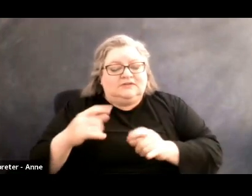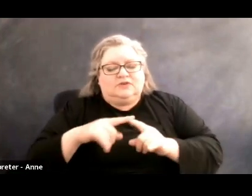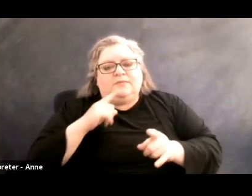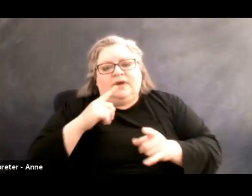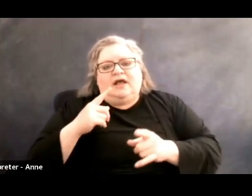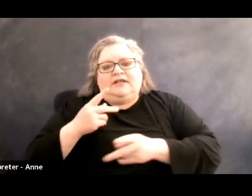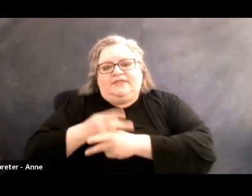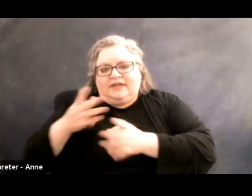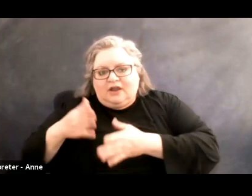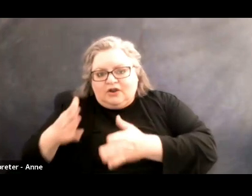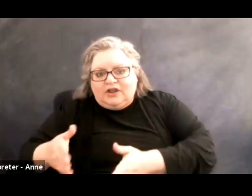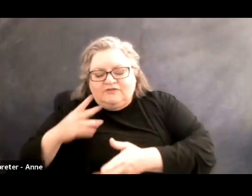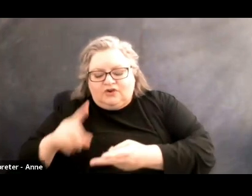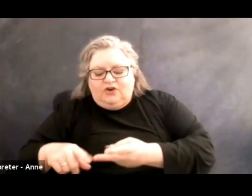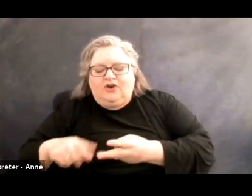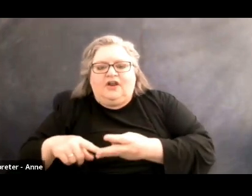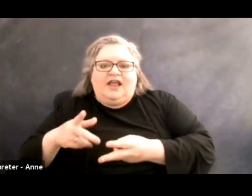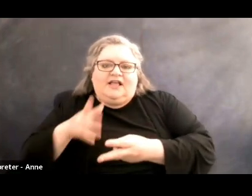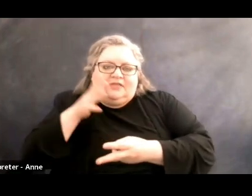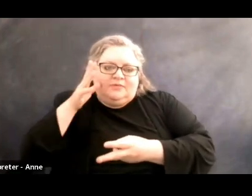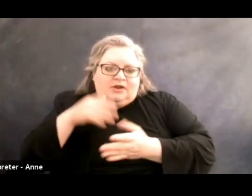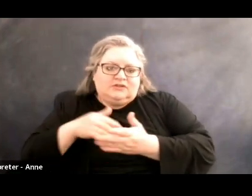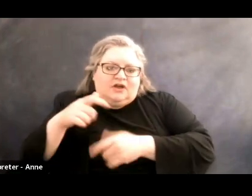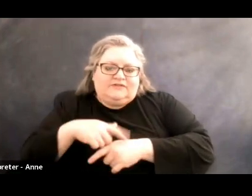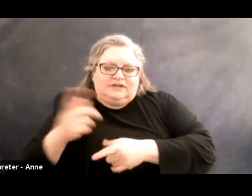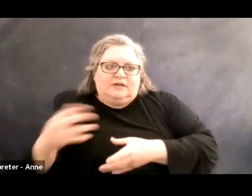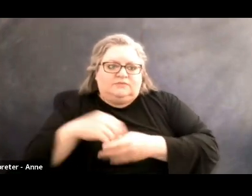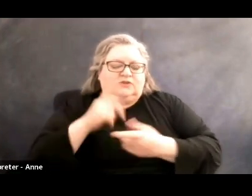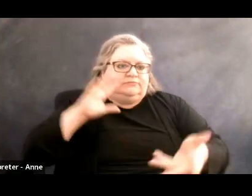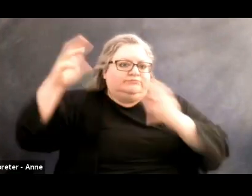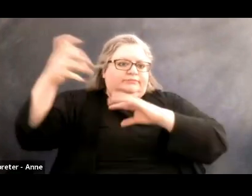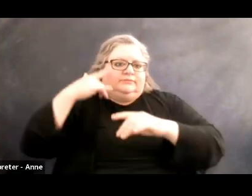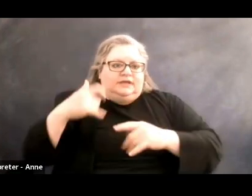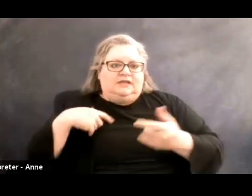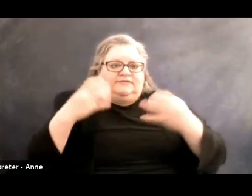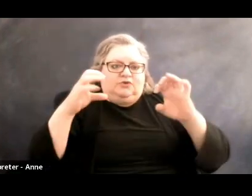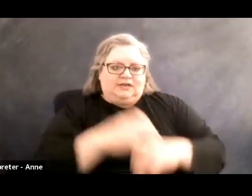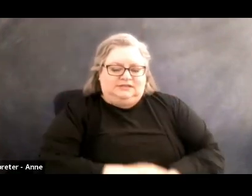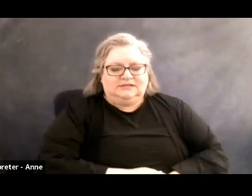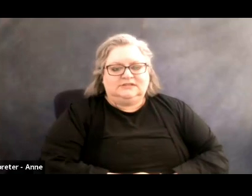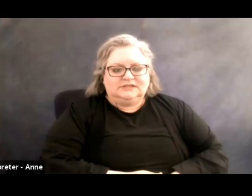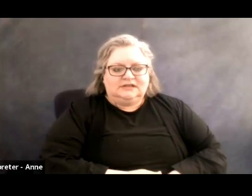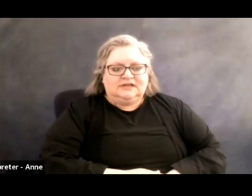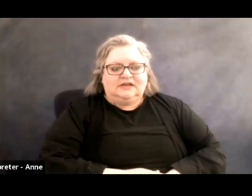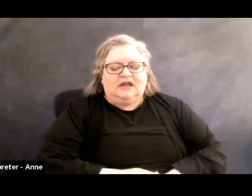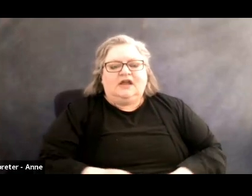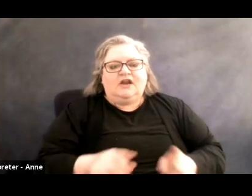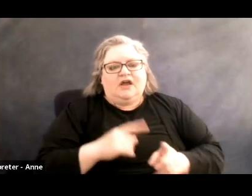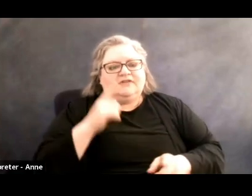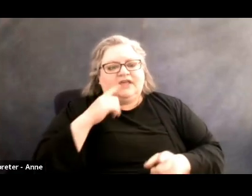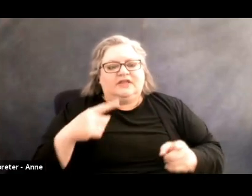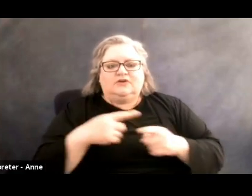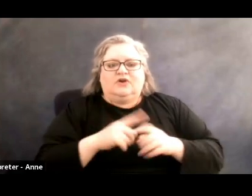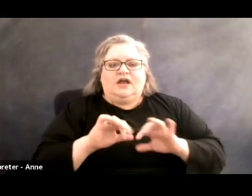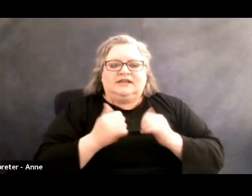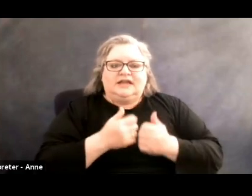the caregivers and the parents that oftentimes are in disarray because of the crisis? And I also think